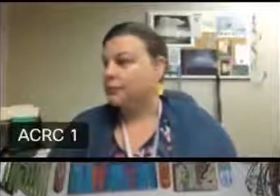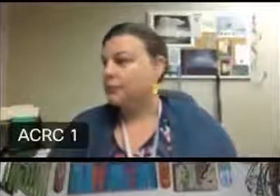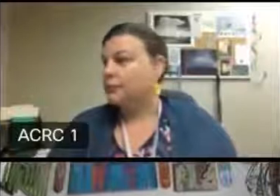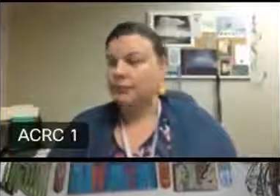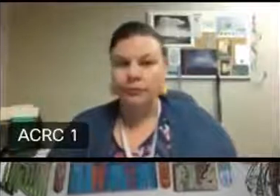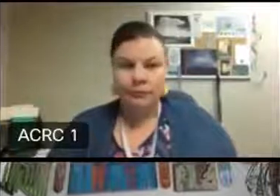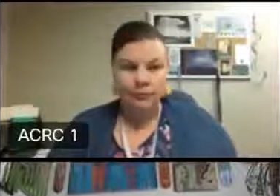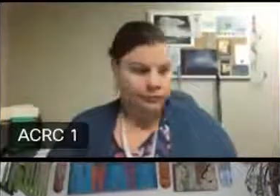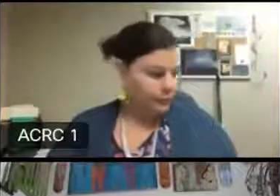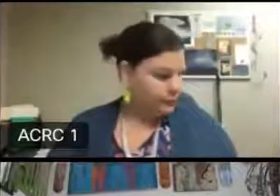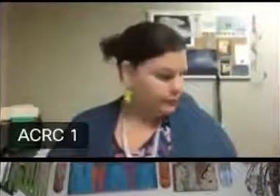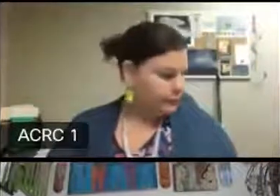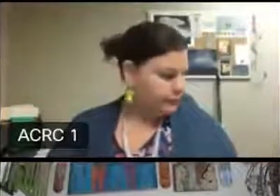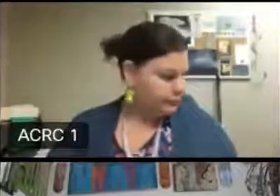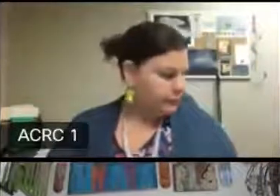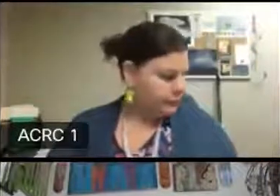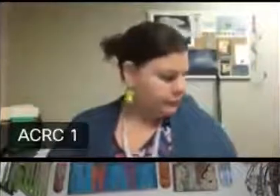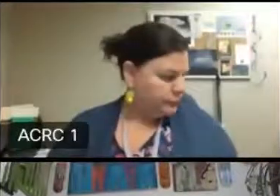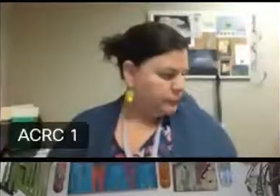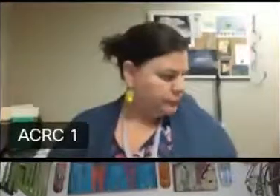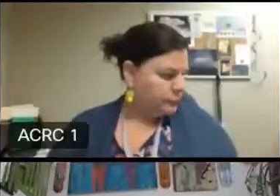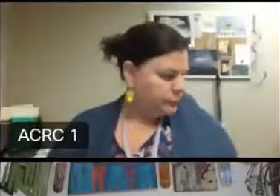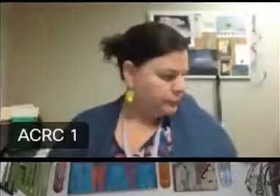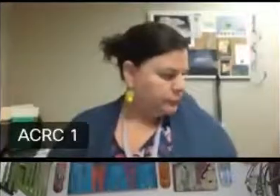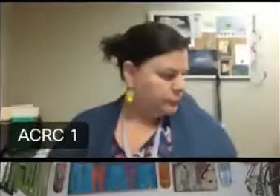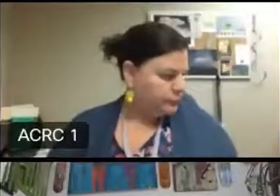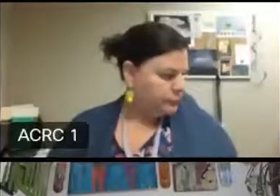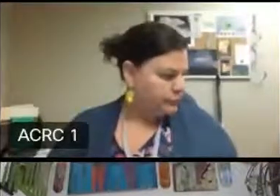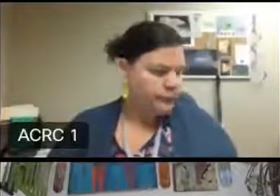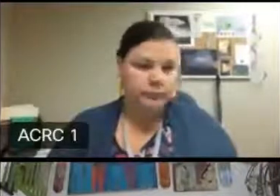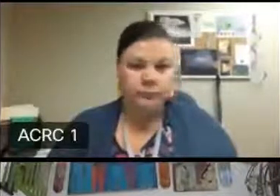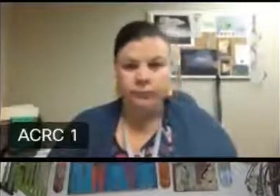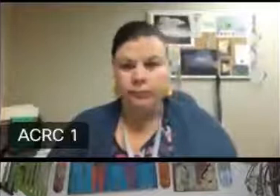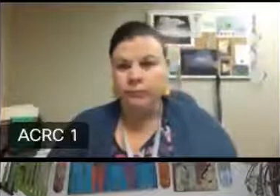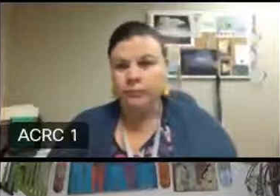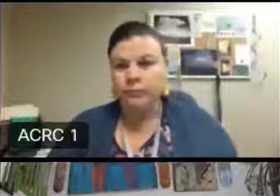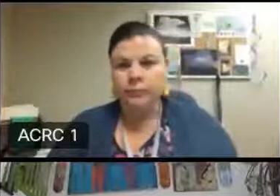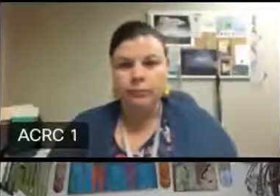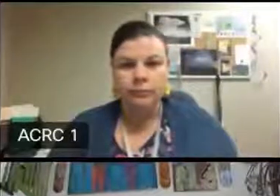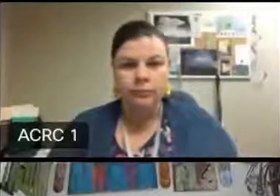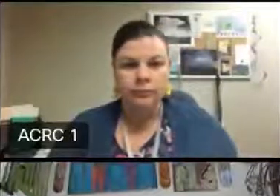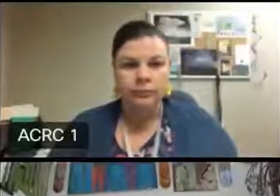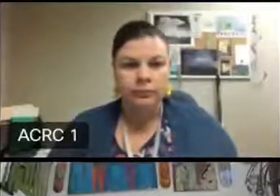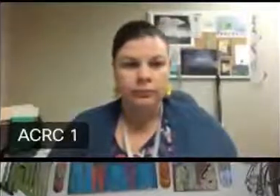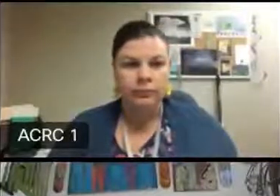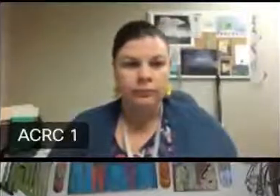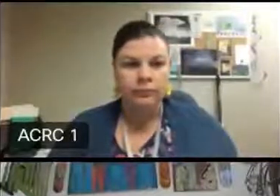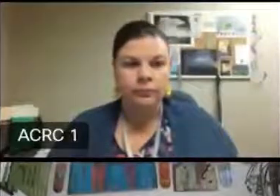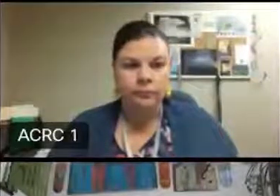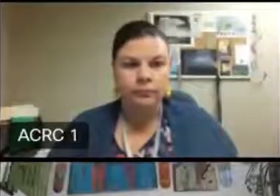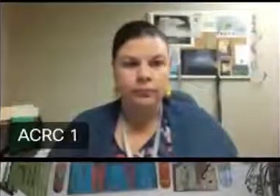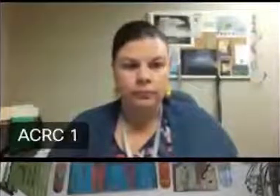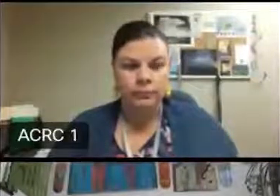I'm pretty booked for the rest of today, but if you want to, I know it's kind of getting close to the 24th, but if you want to schedule a time next